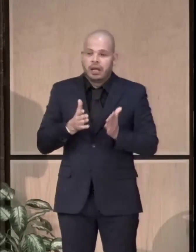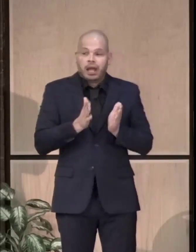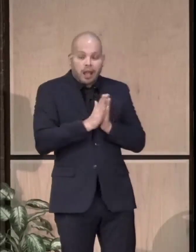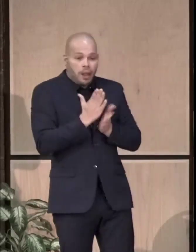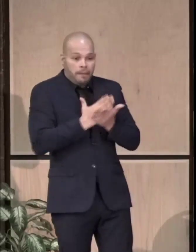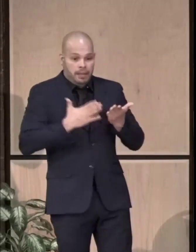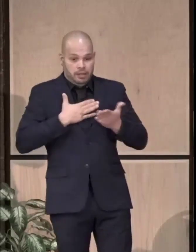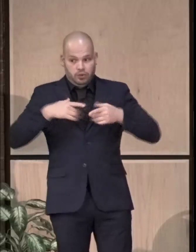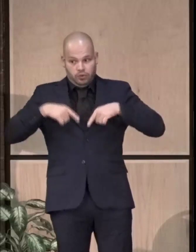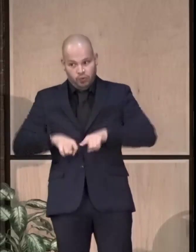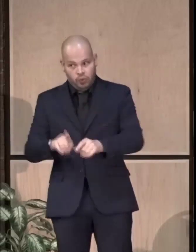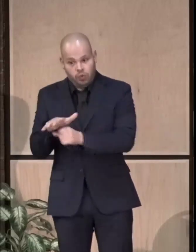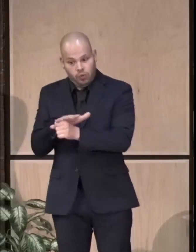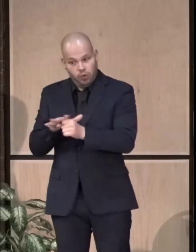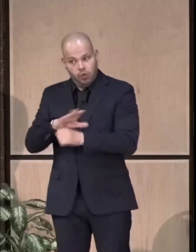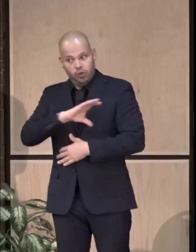because it's,